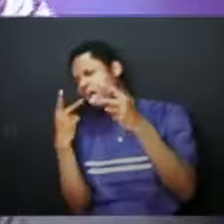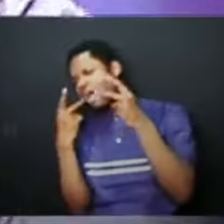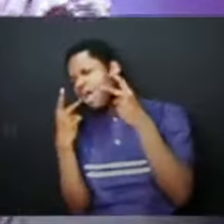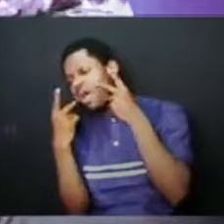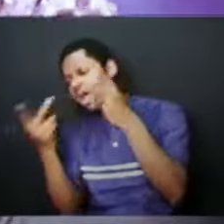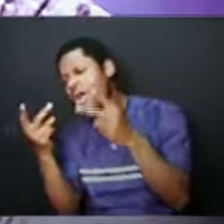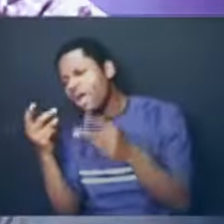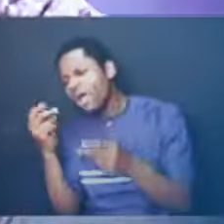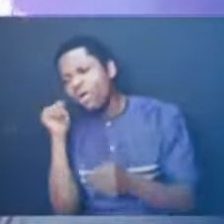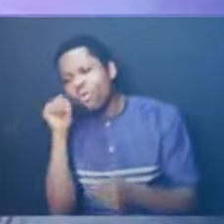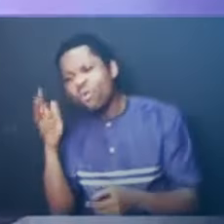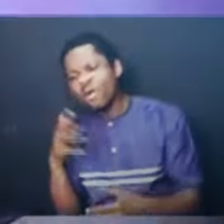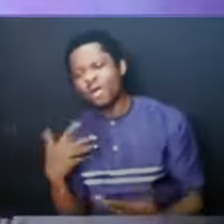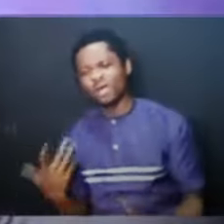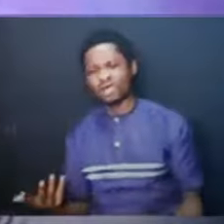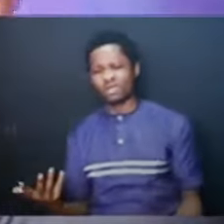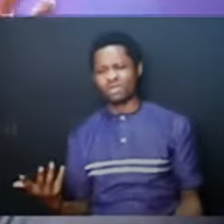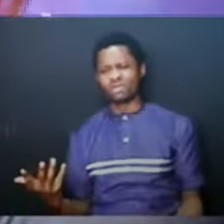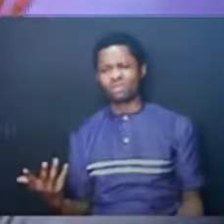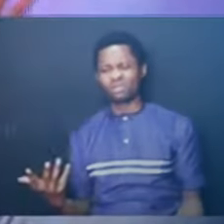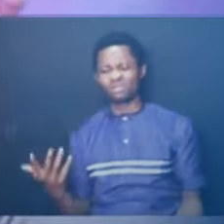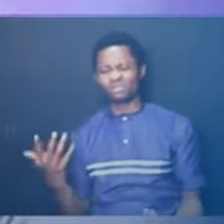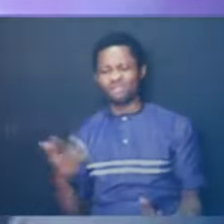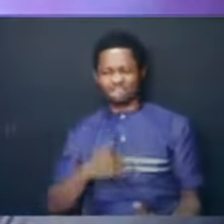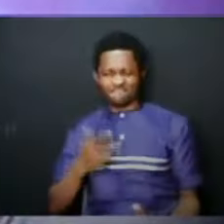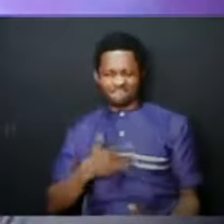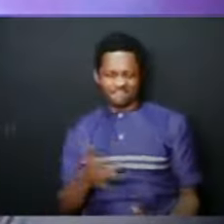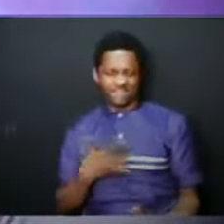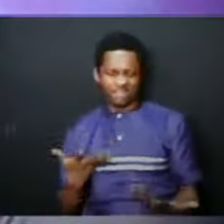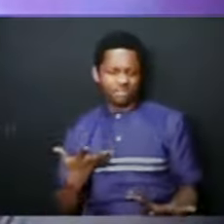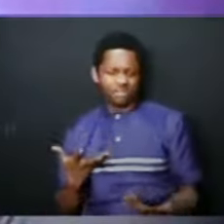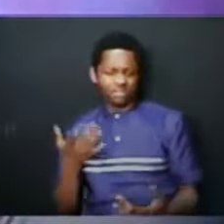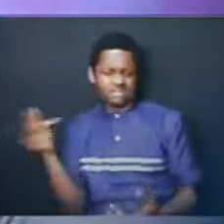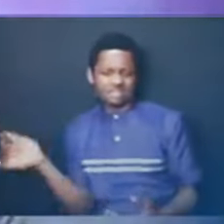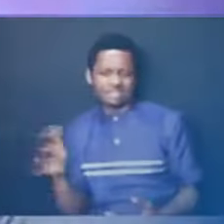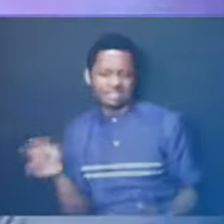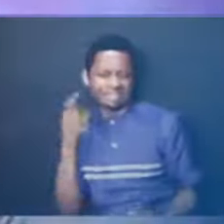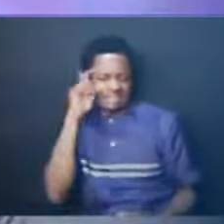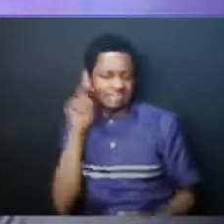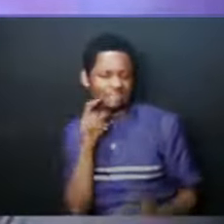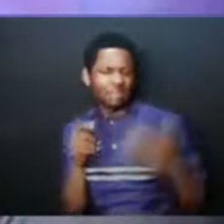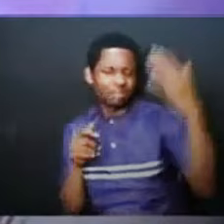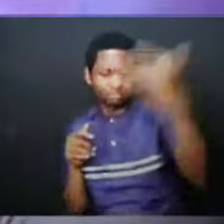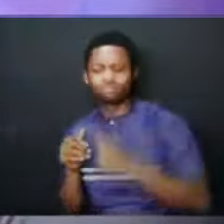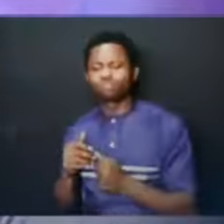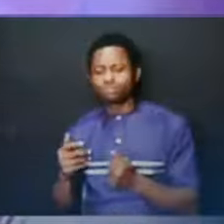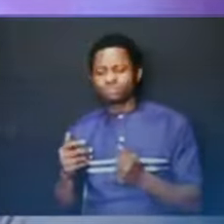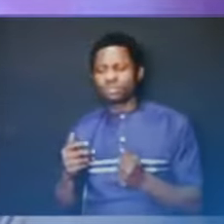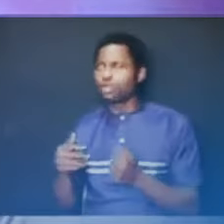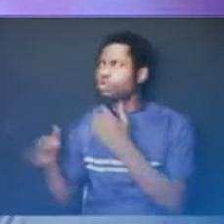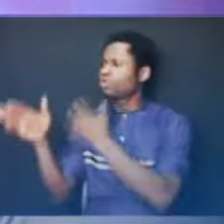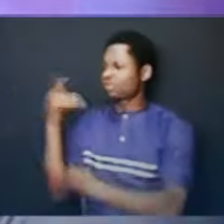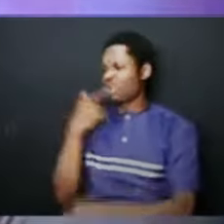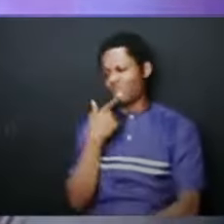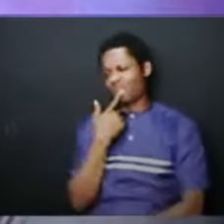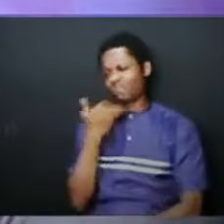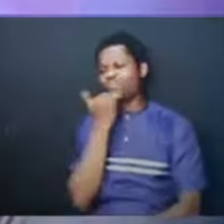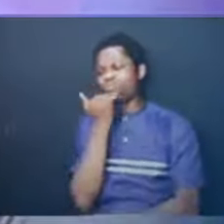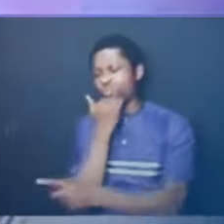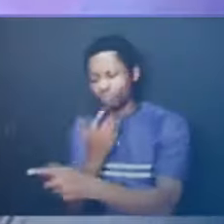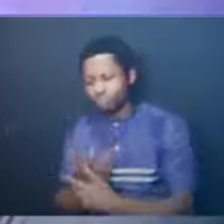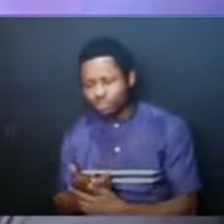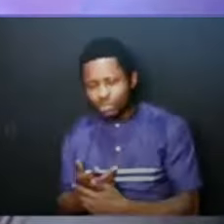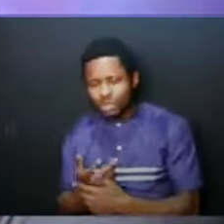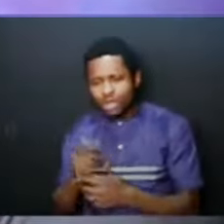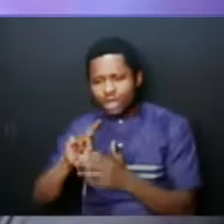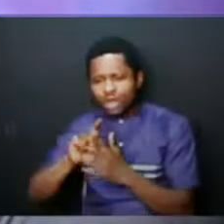So God will say that what you did is it's not good. Then he takes the big one. Yeah. He went